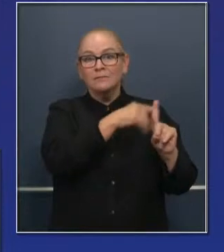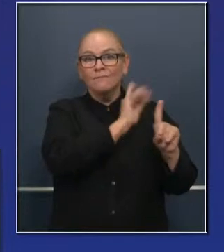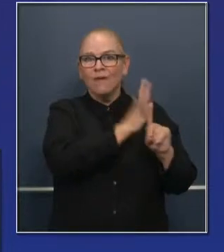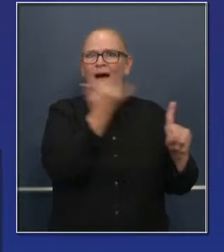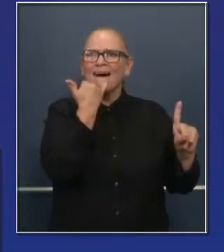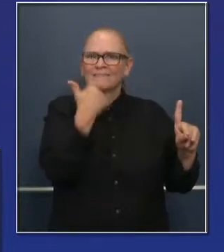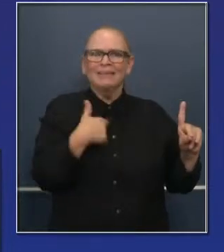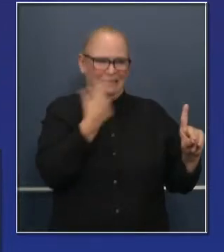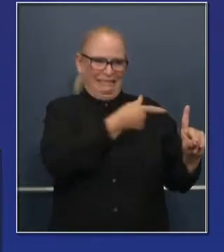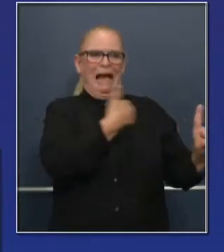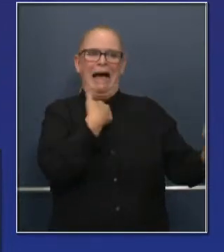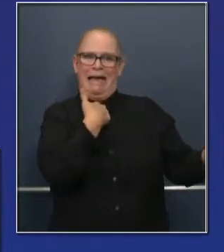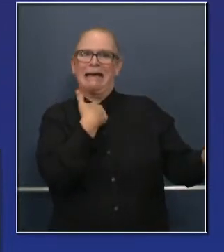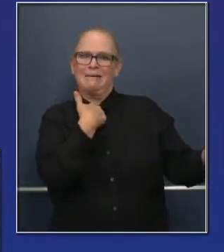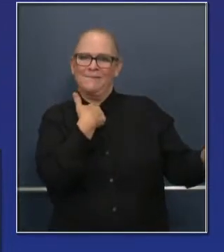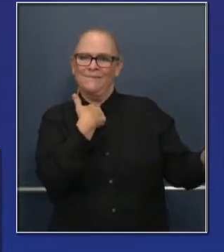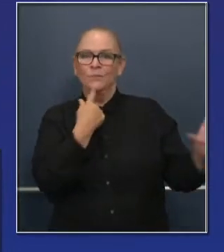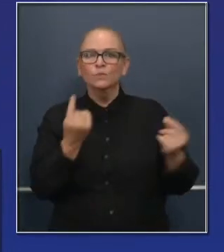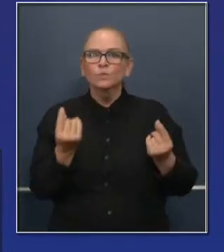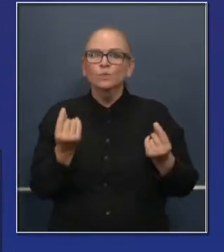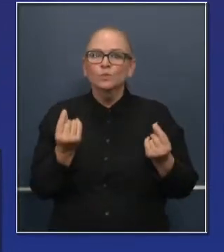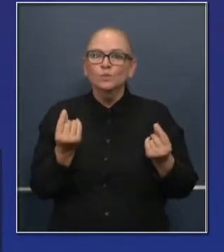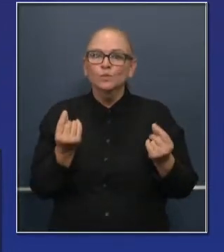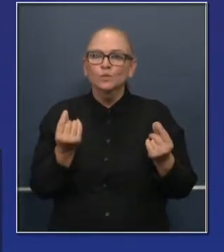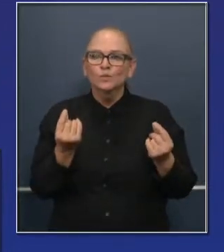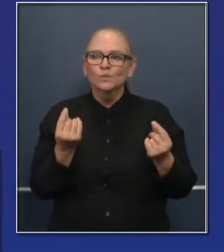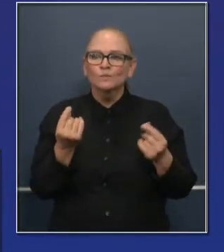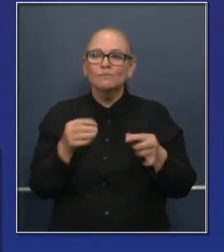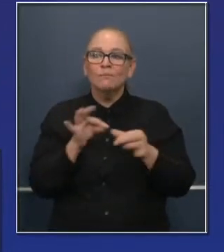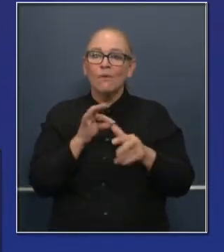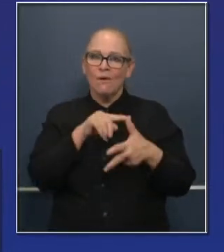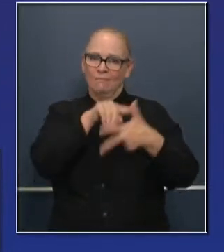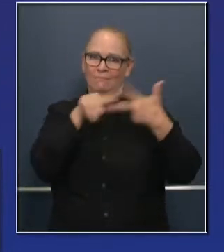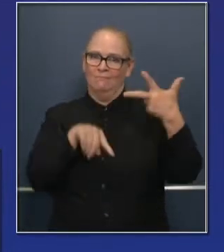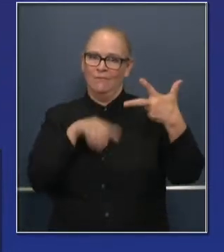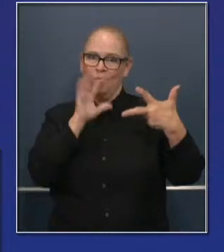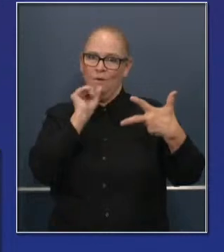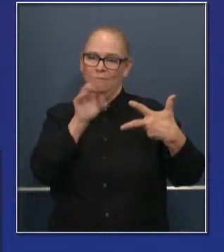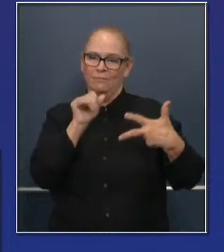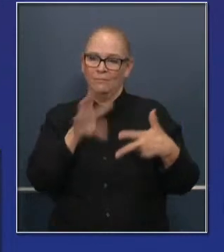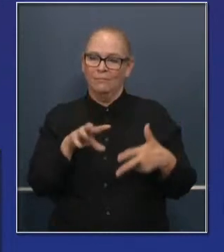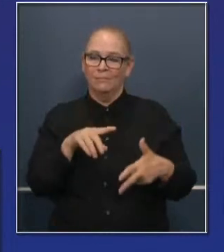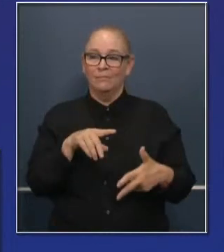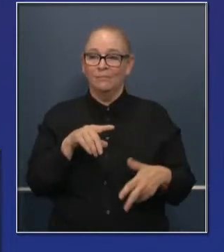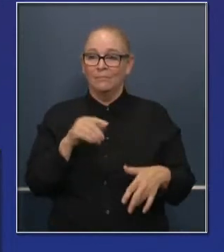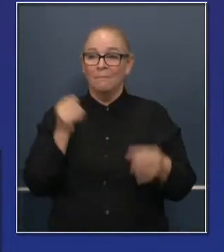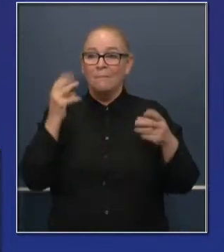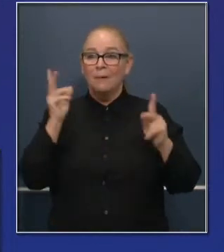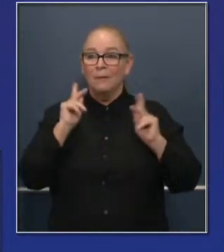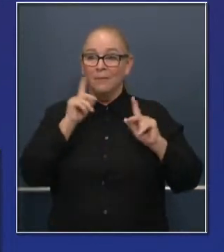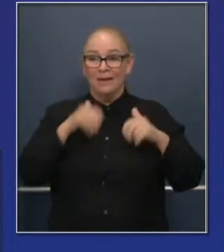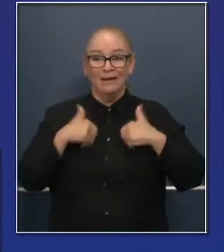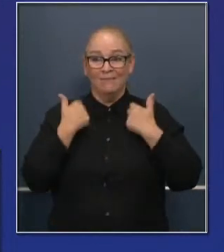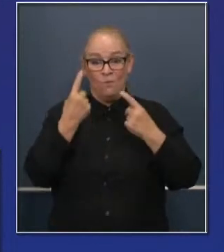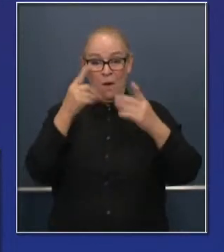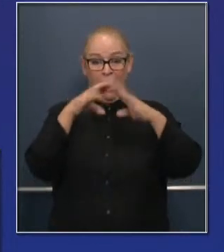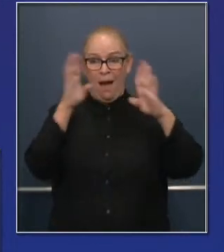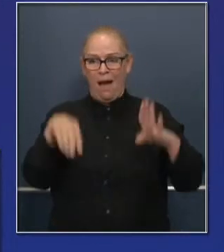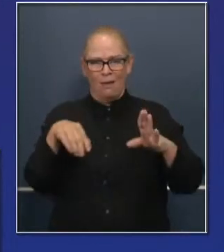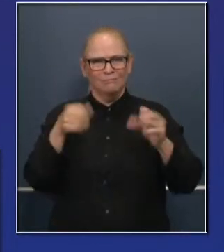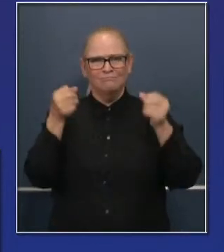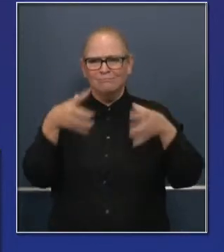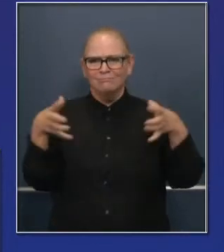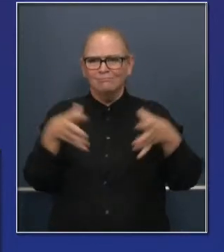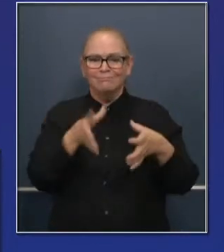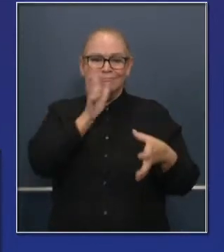COVID-19, that is incredibly important because of mixed families, multi-generational families. We're seeing a